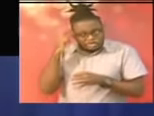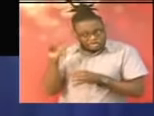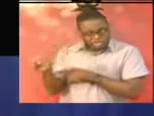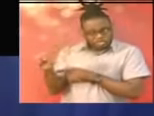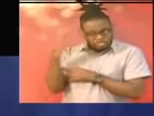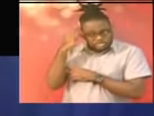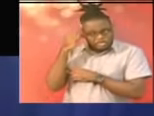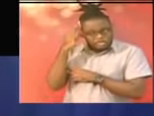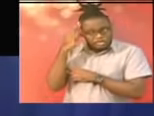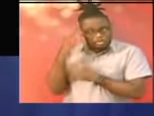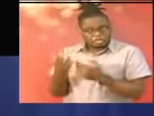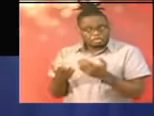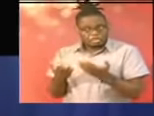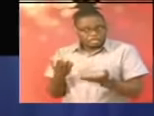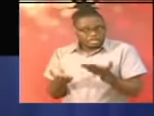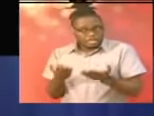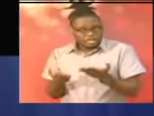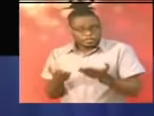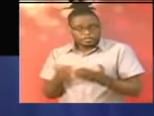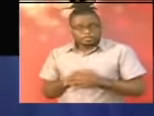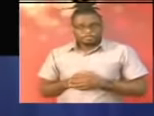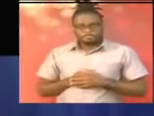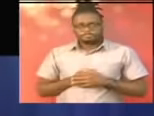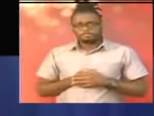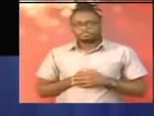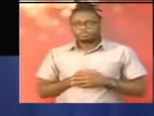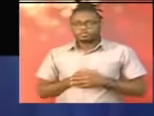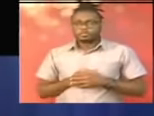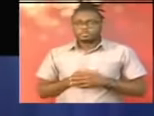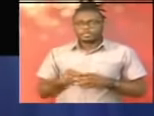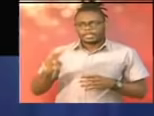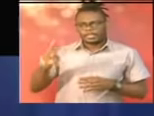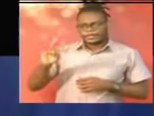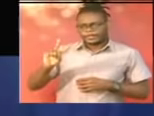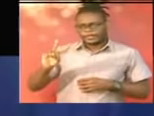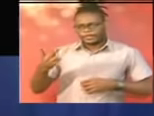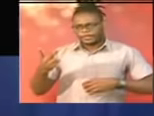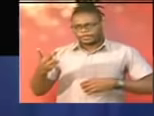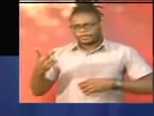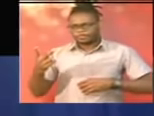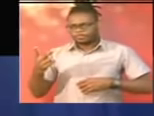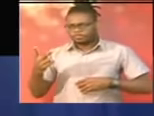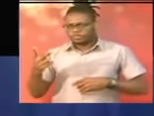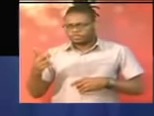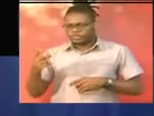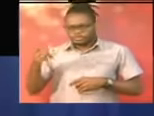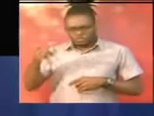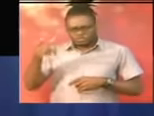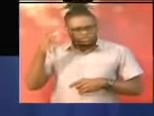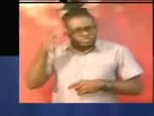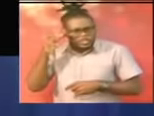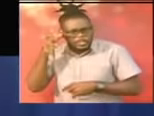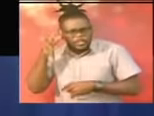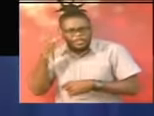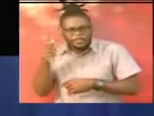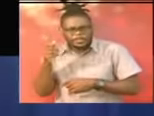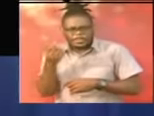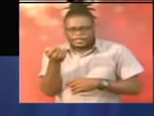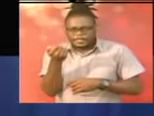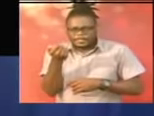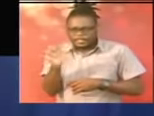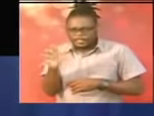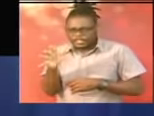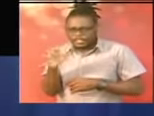second question is, we have heard that a 15-year-old girl would have died from COVID-19 within the past 2